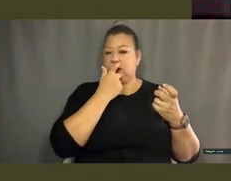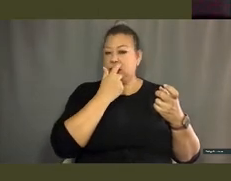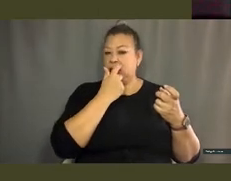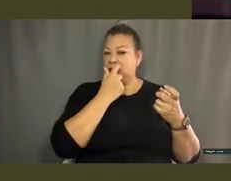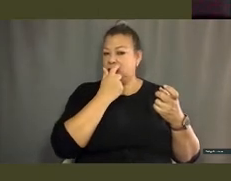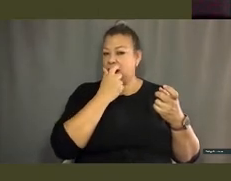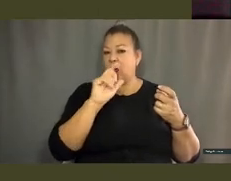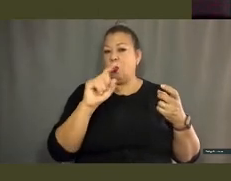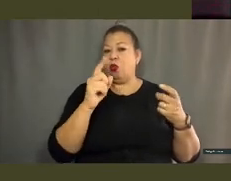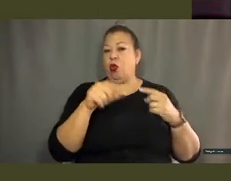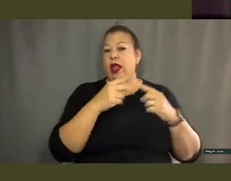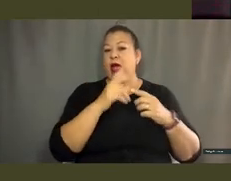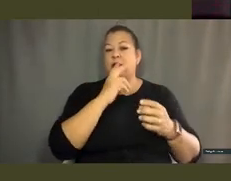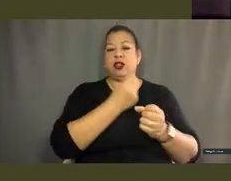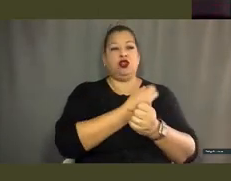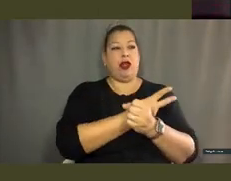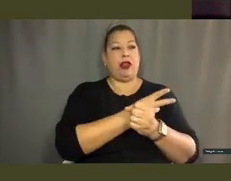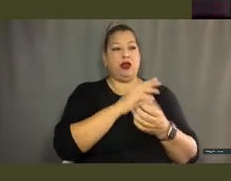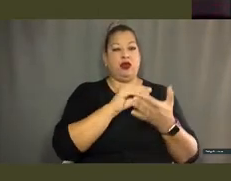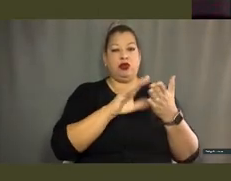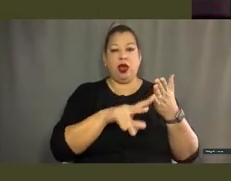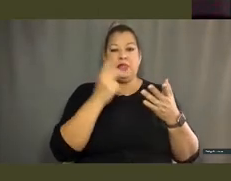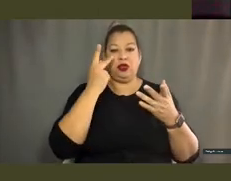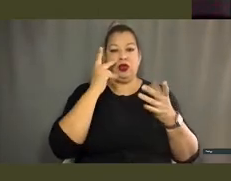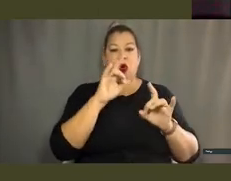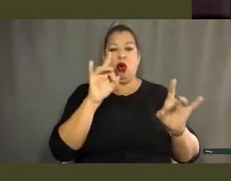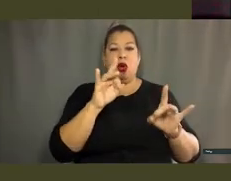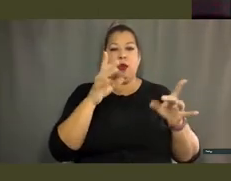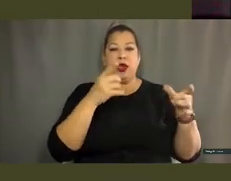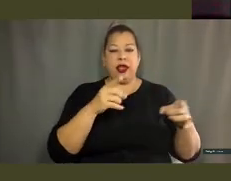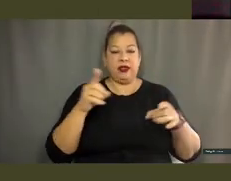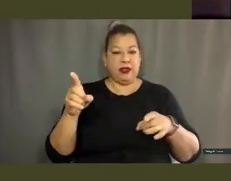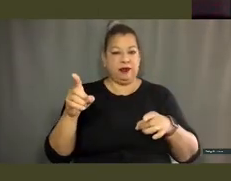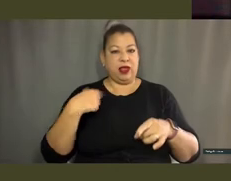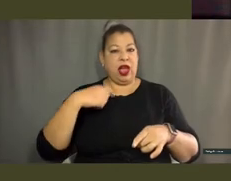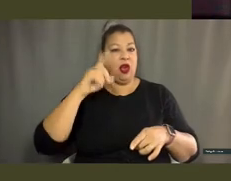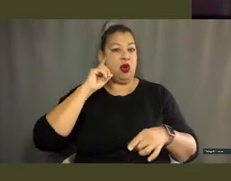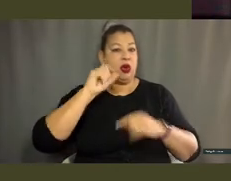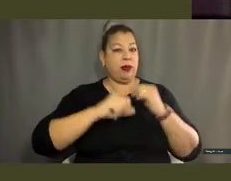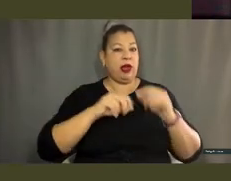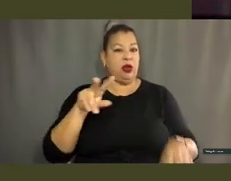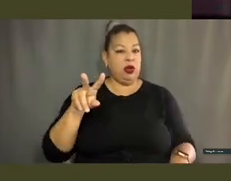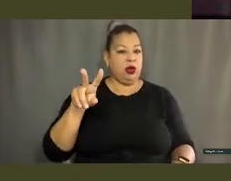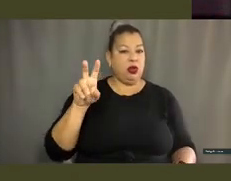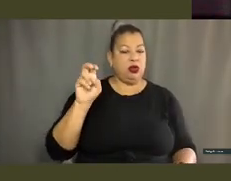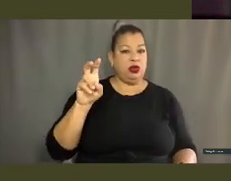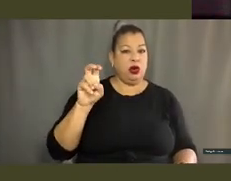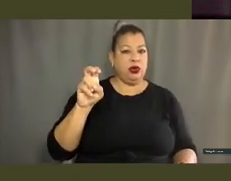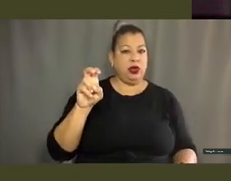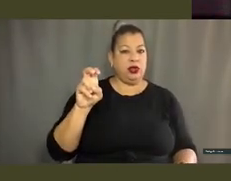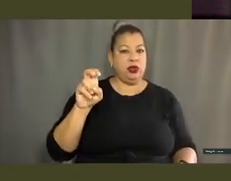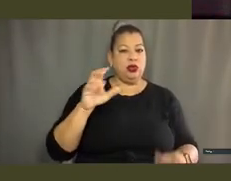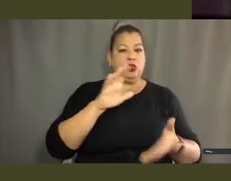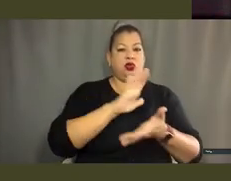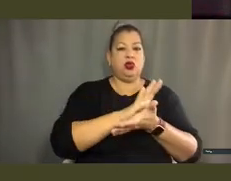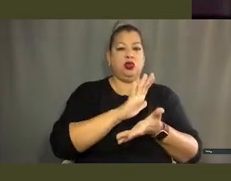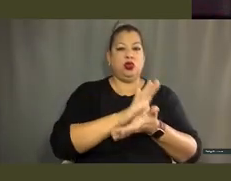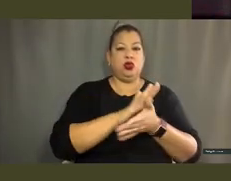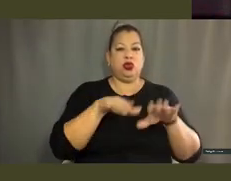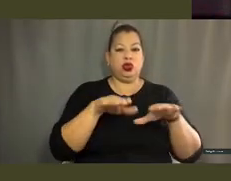I saw an horrible incident. I heard about it, about the 276 school girls that were adopted in their